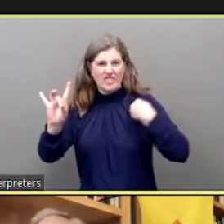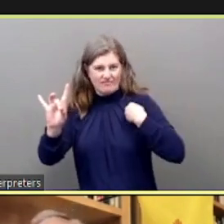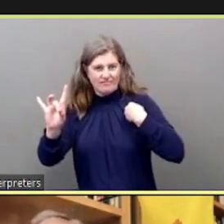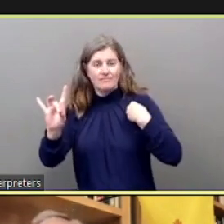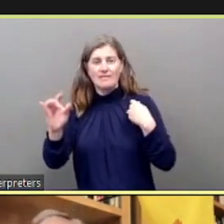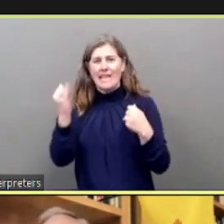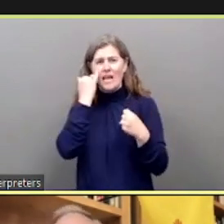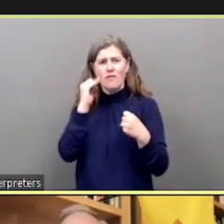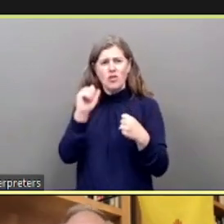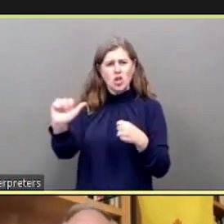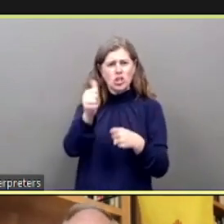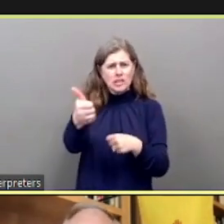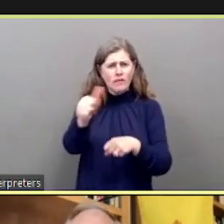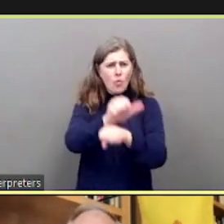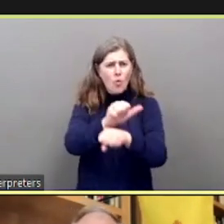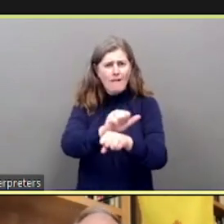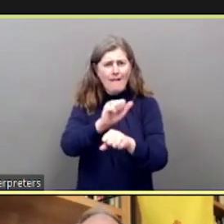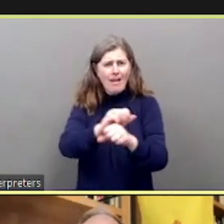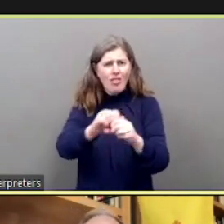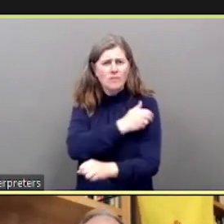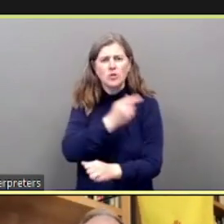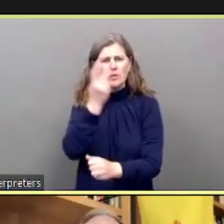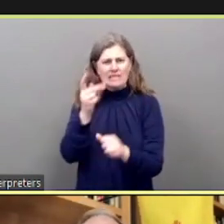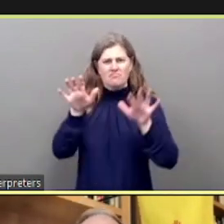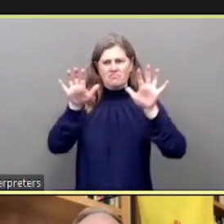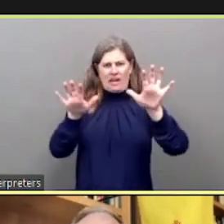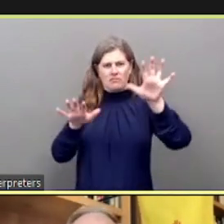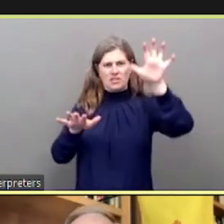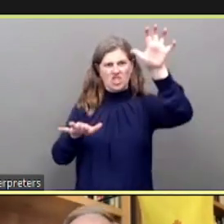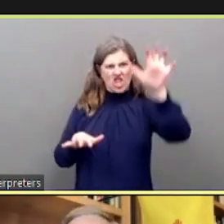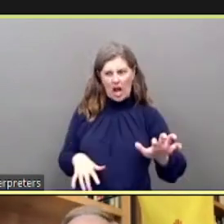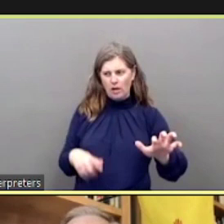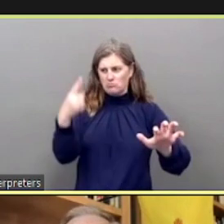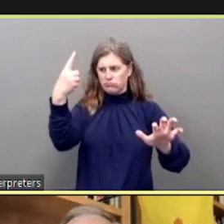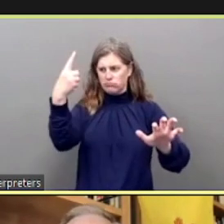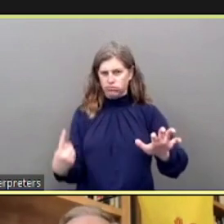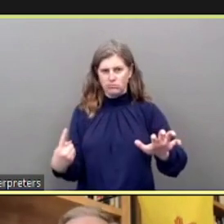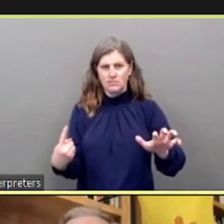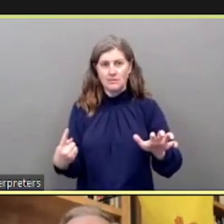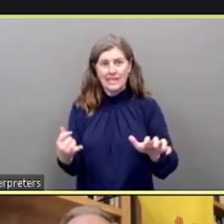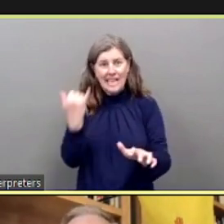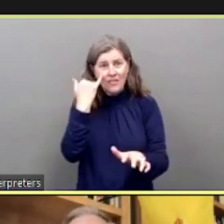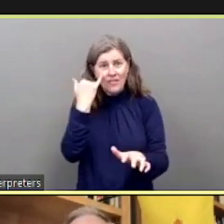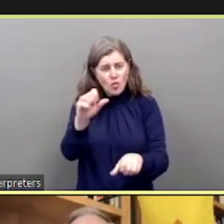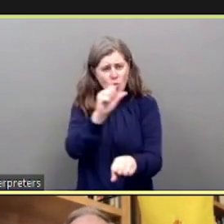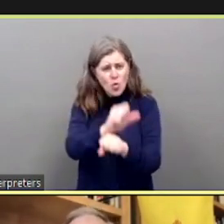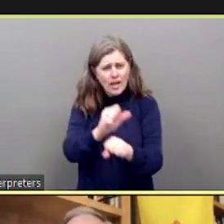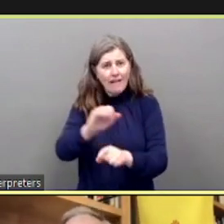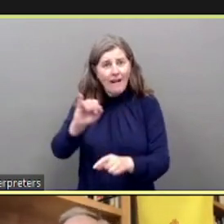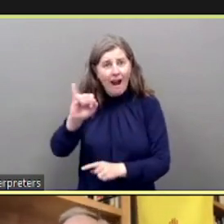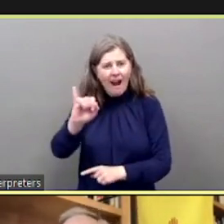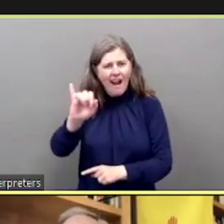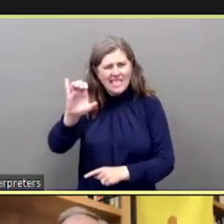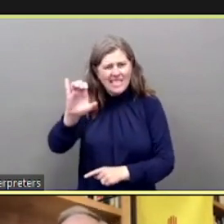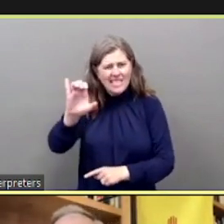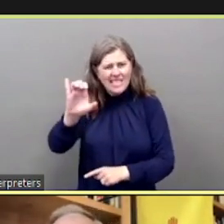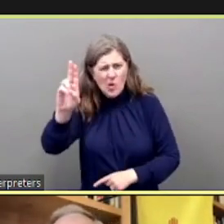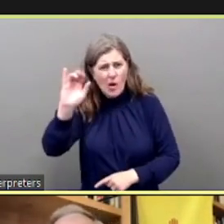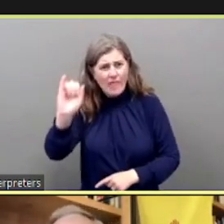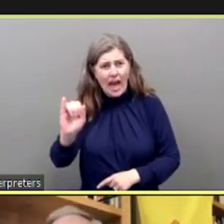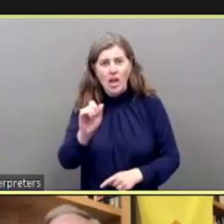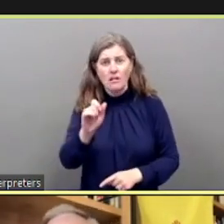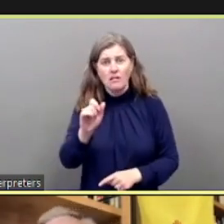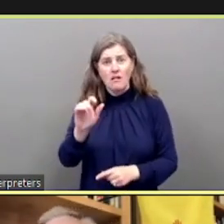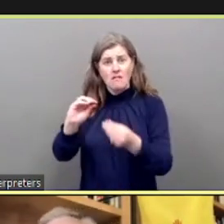hospital, this is what you see every day. If you're working in an intensive care unit, that vaccinated